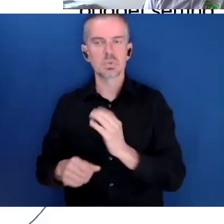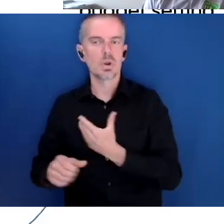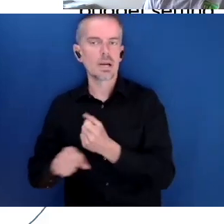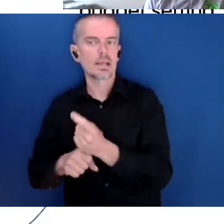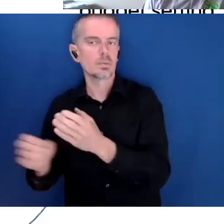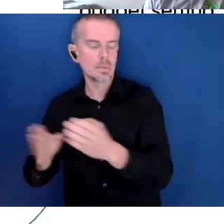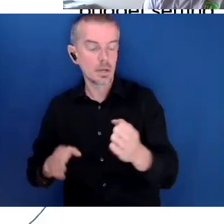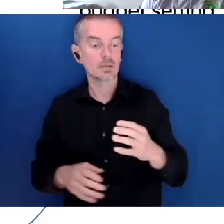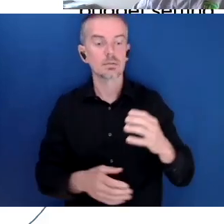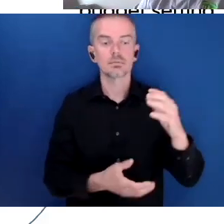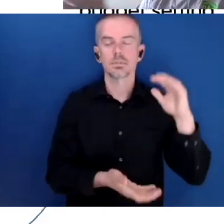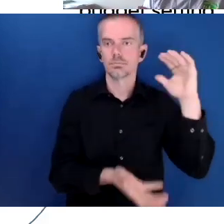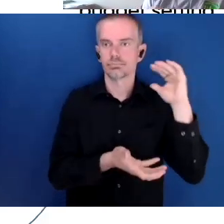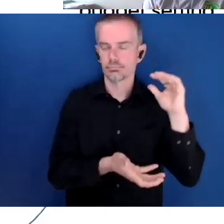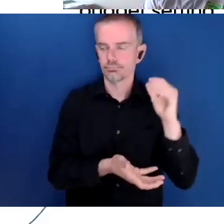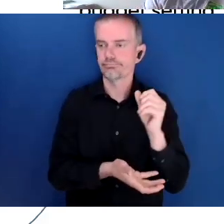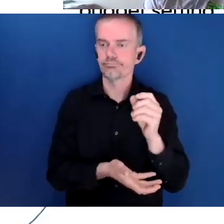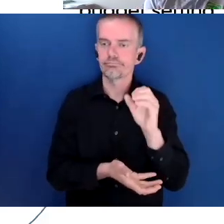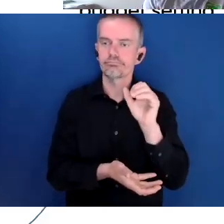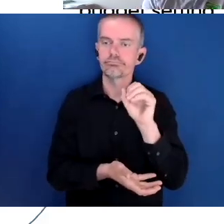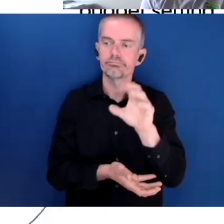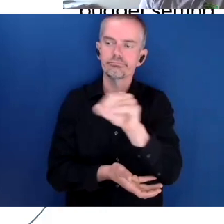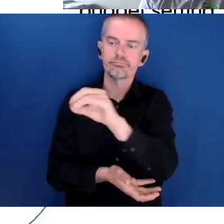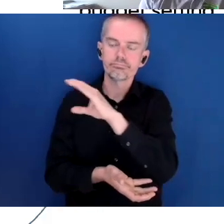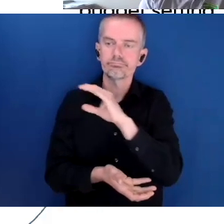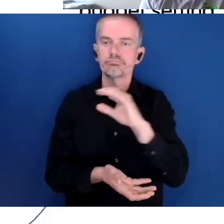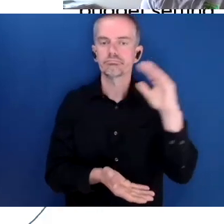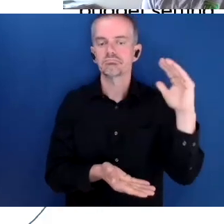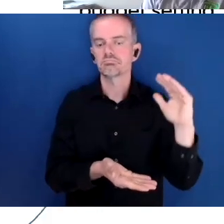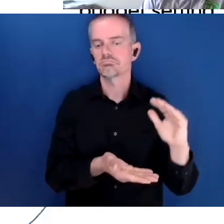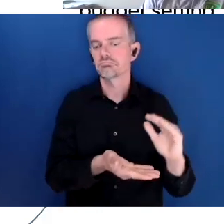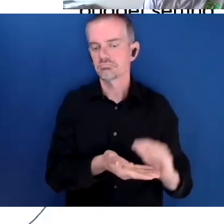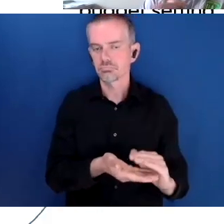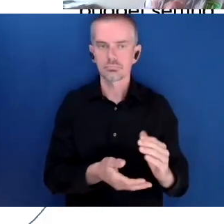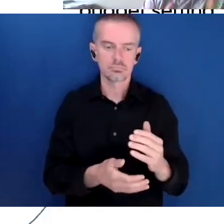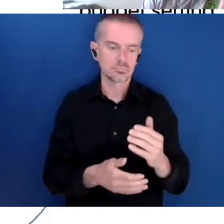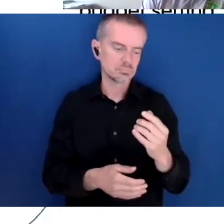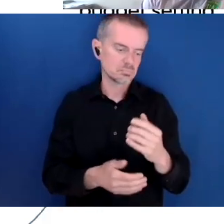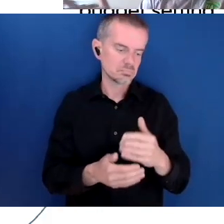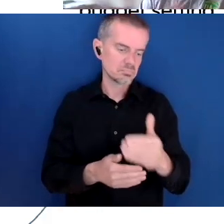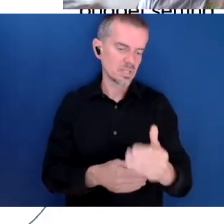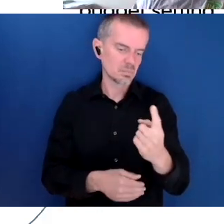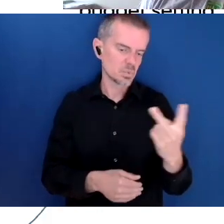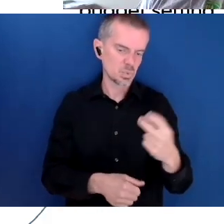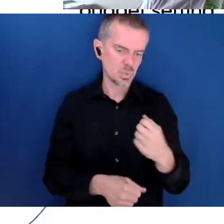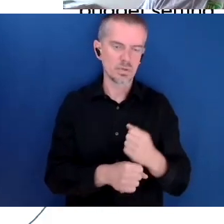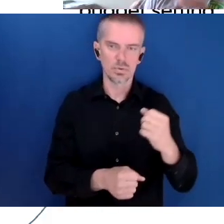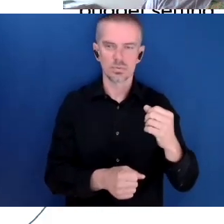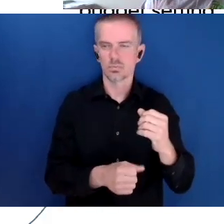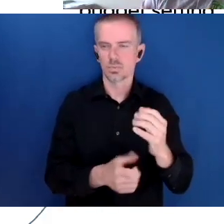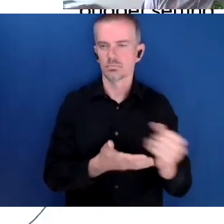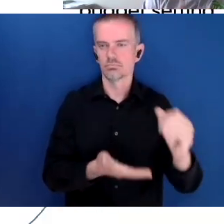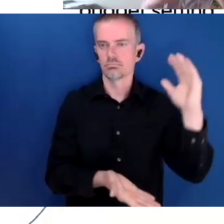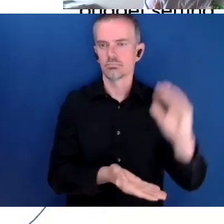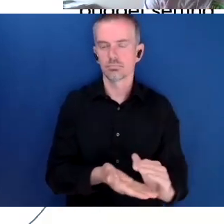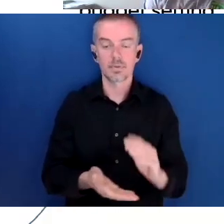few years. And we will mostly spend it out in the next year or two. But that, we don't have to wait on Congress on